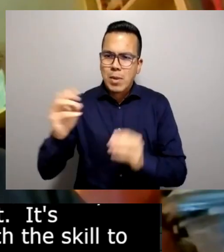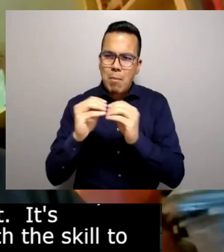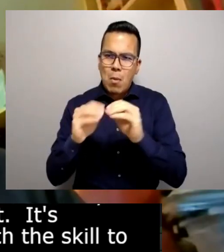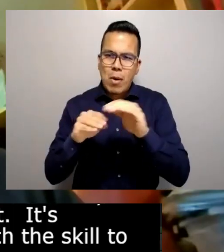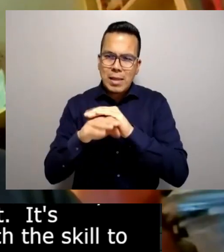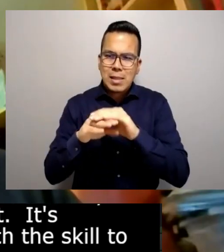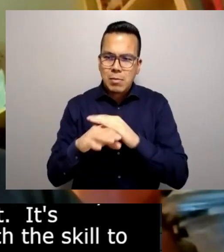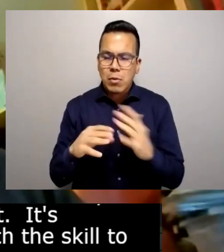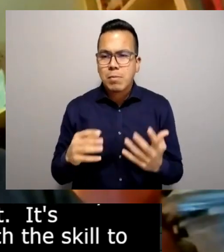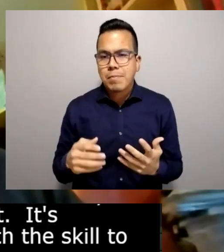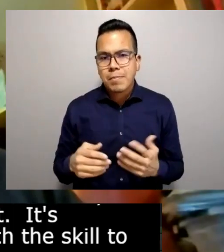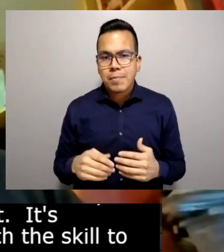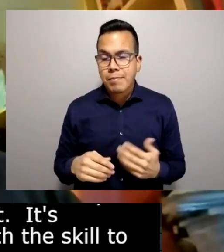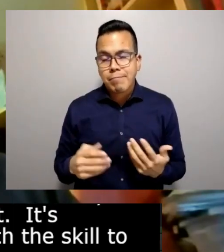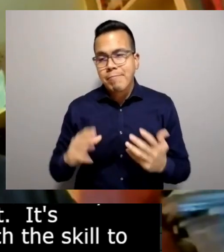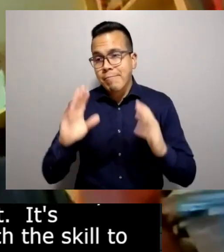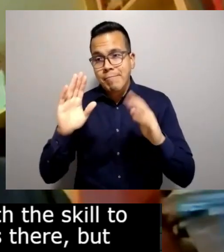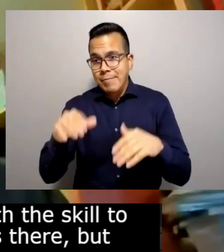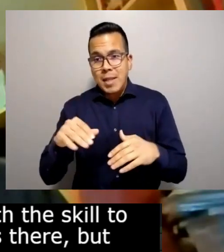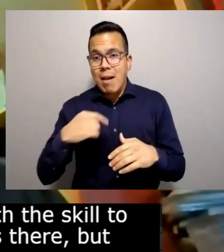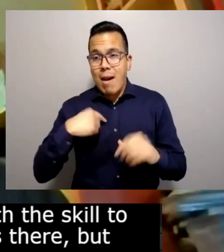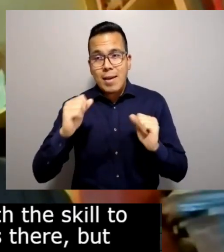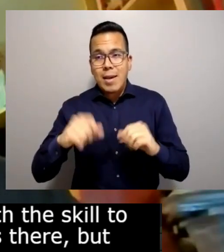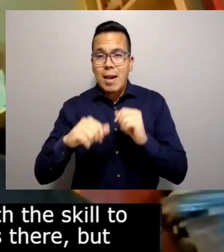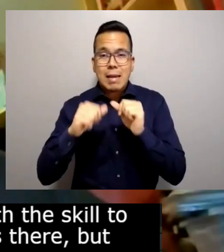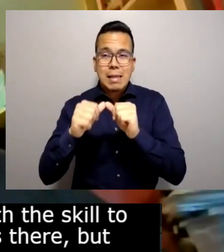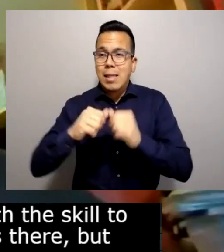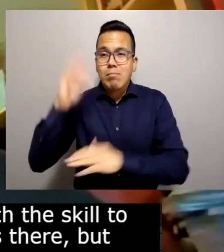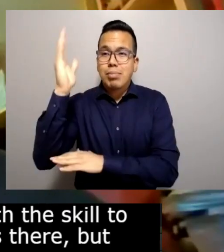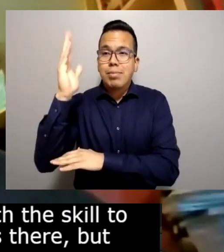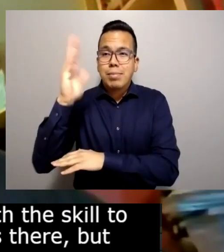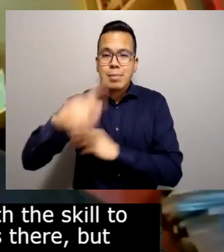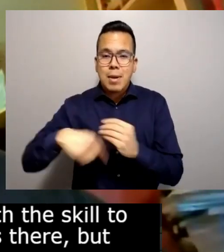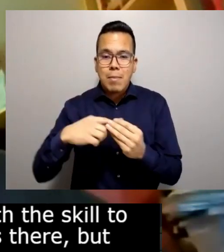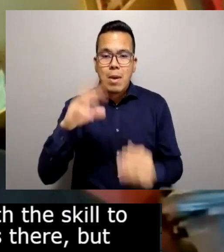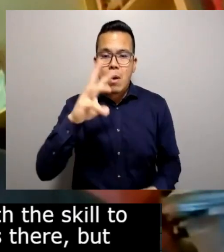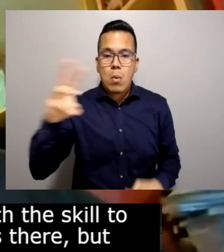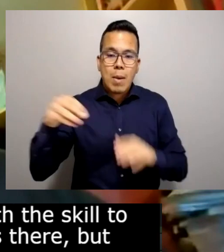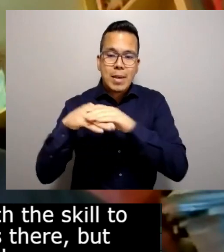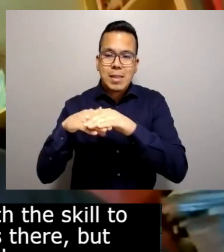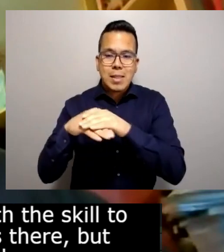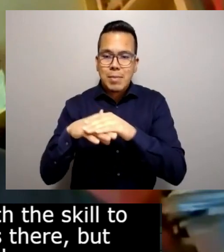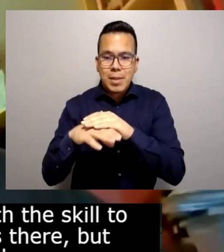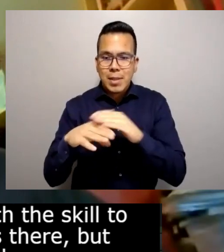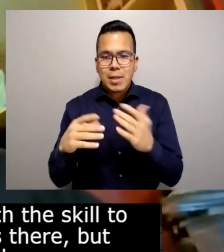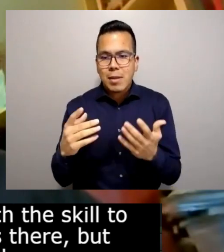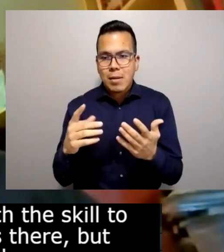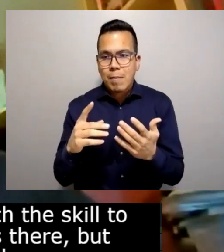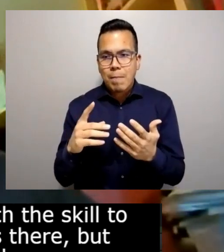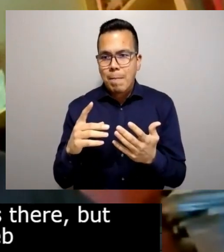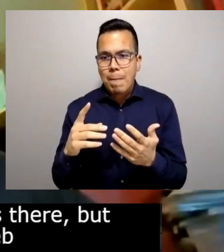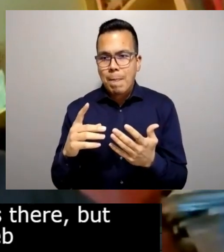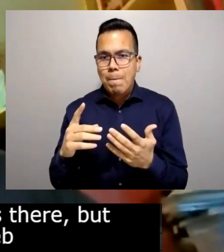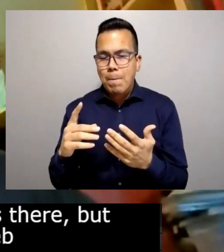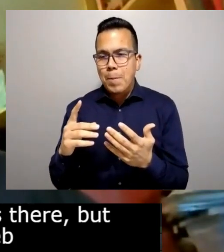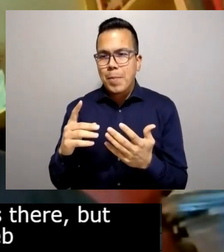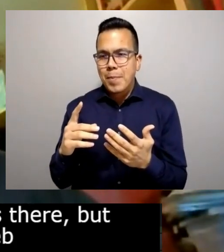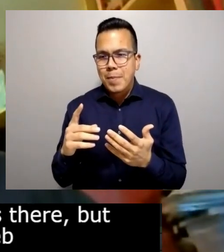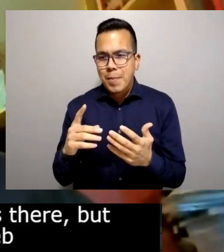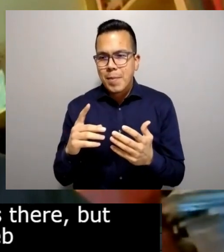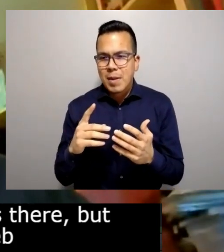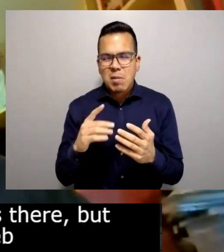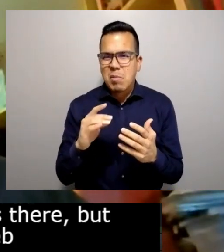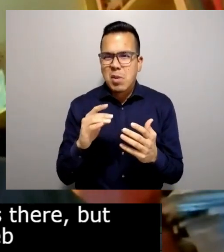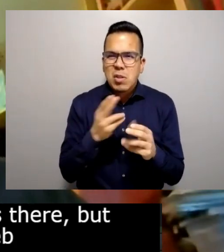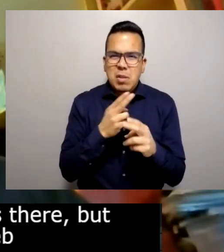but we could put a whole presentation together on web accessibility, which is really how I got into the accessibility issues in the first